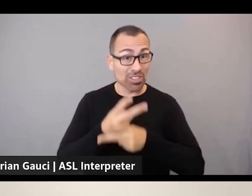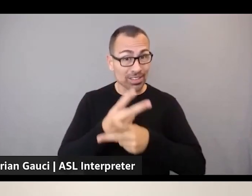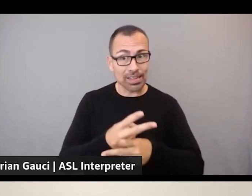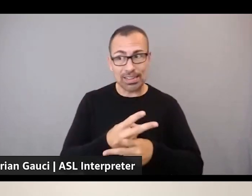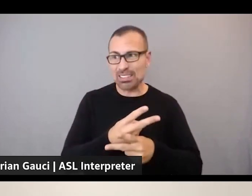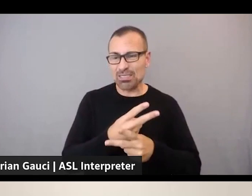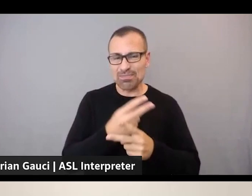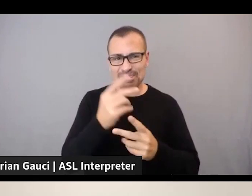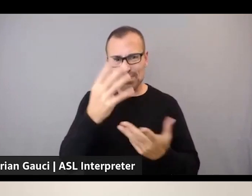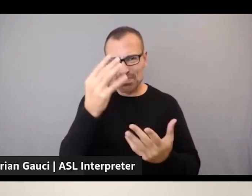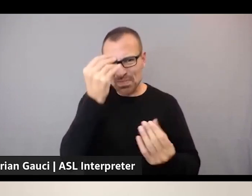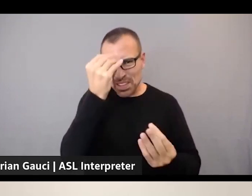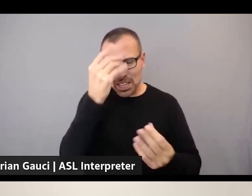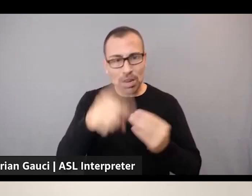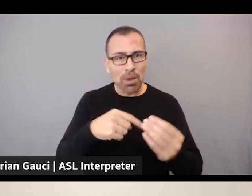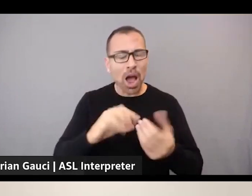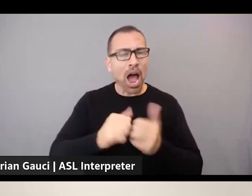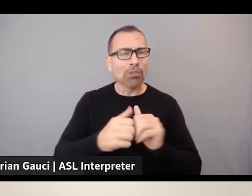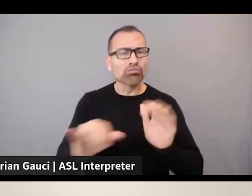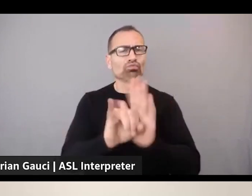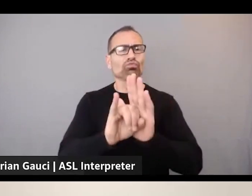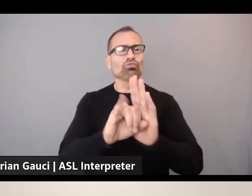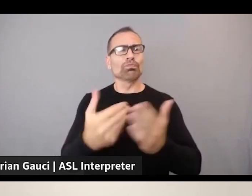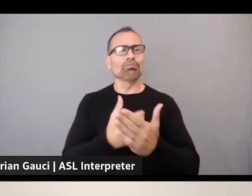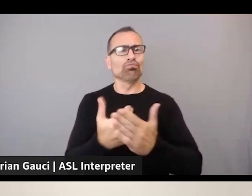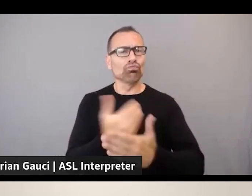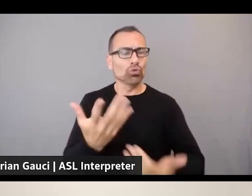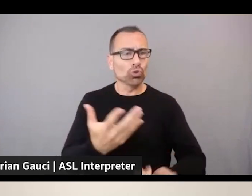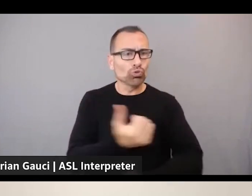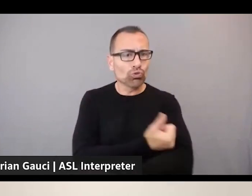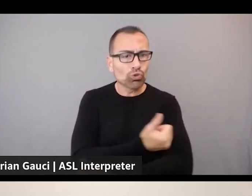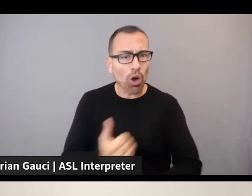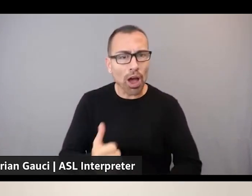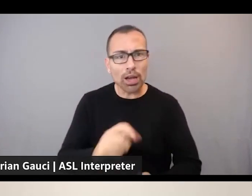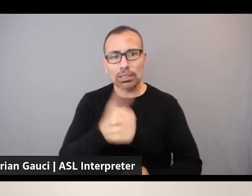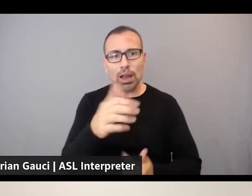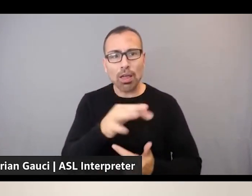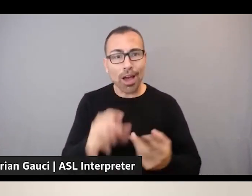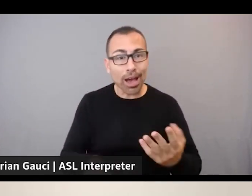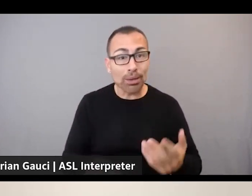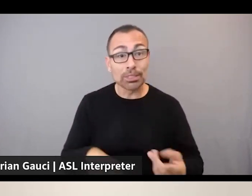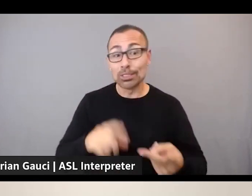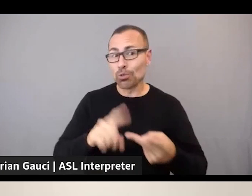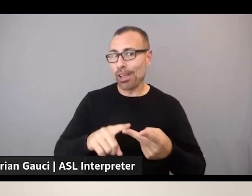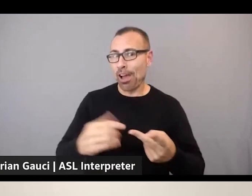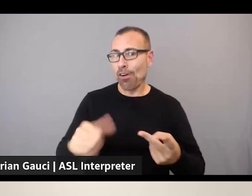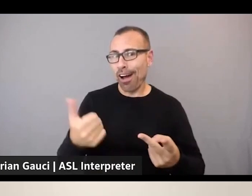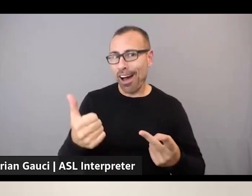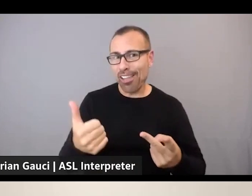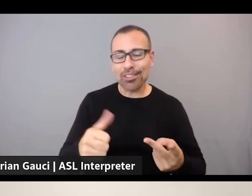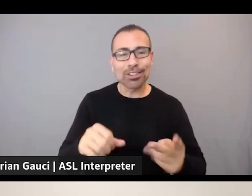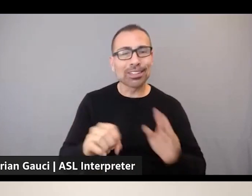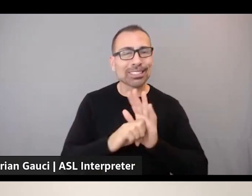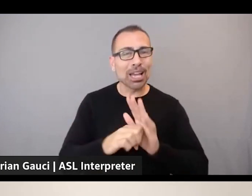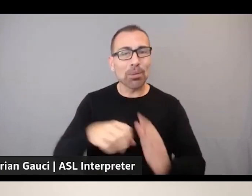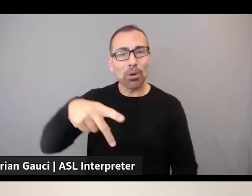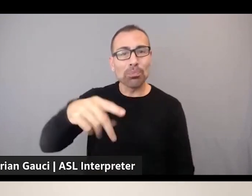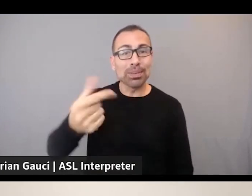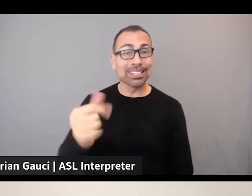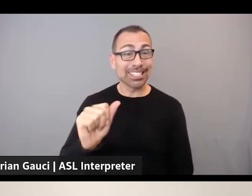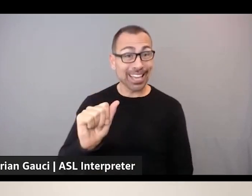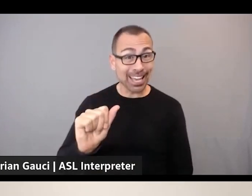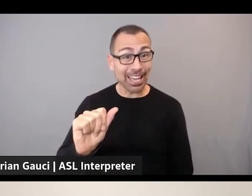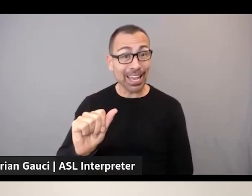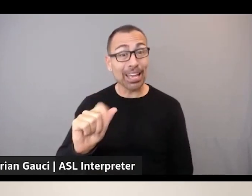and look at many more options up front. You've got companies like the PGA Tour using generative AI